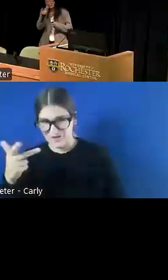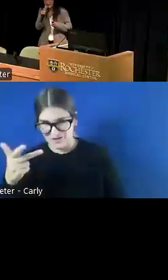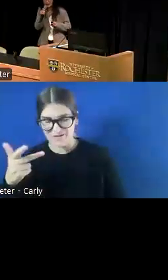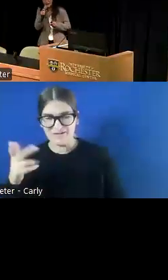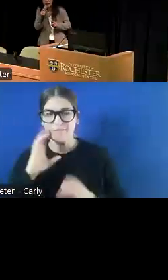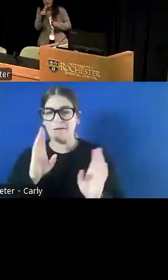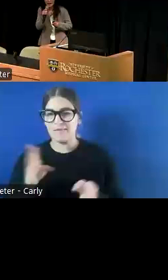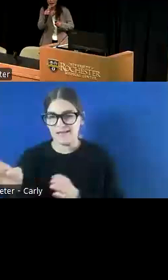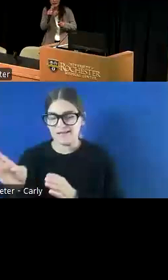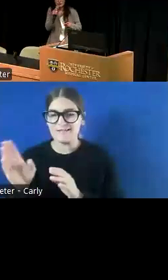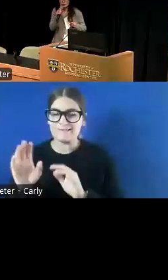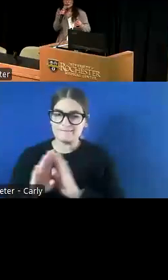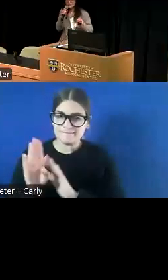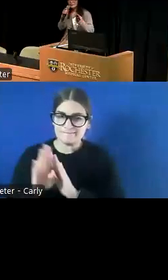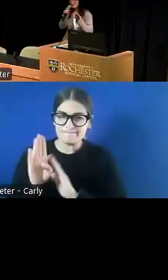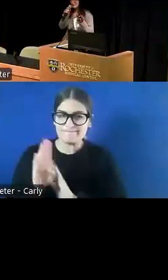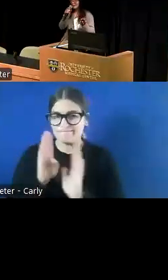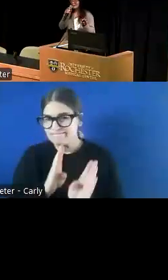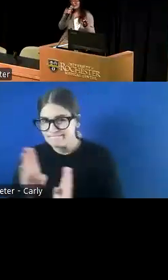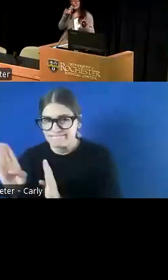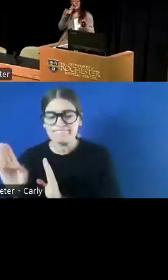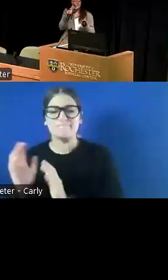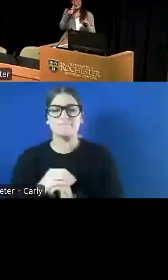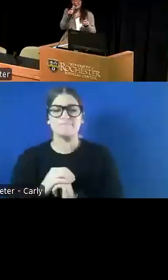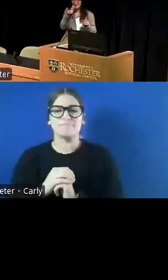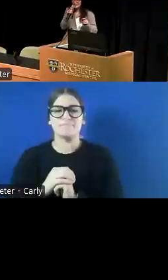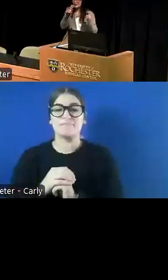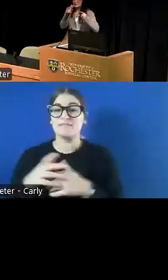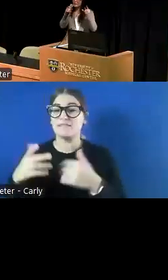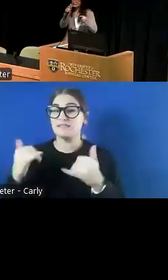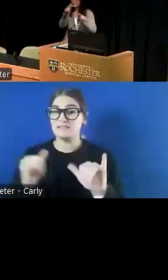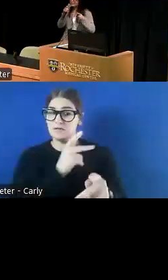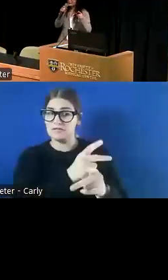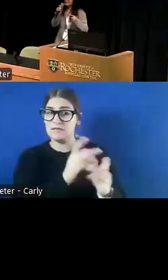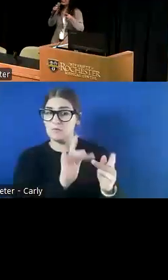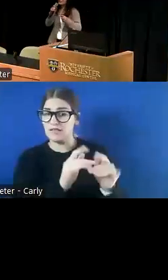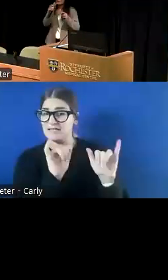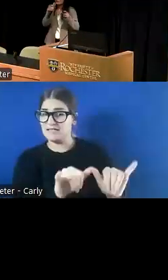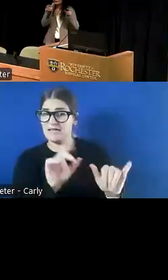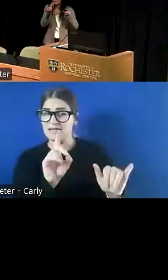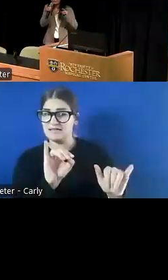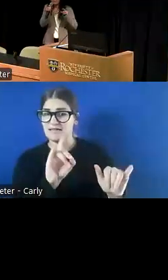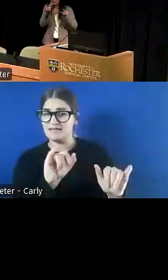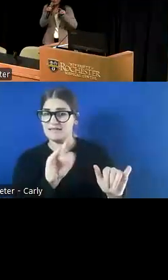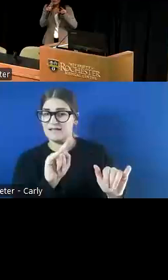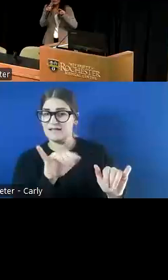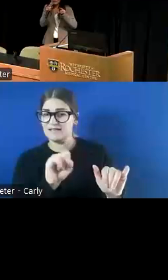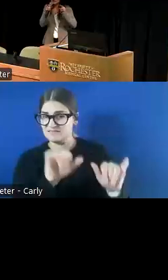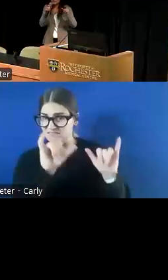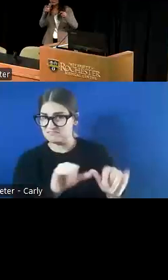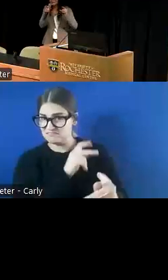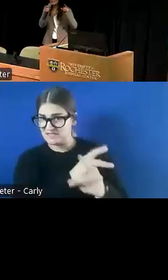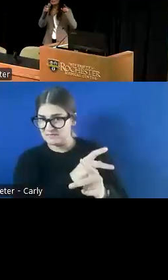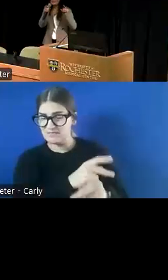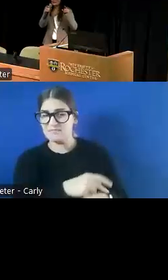and preparing. And so we're keeping the Chaplain's Care Online didactics. We're actually updating right now for chaplains, for